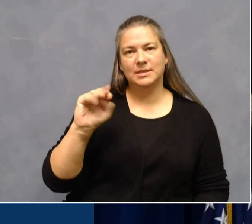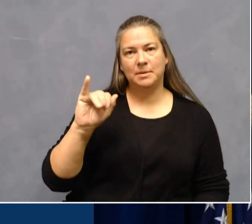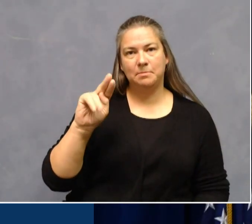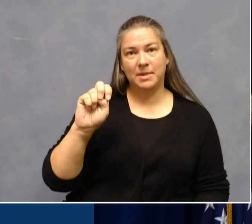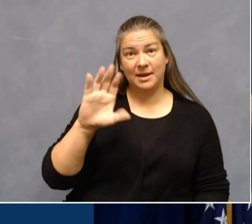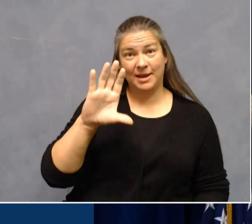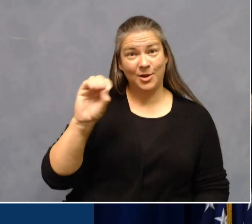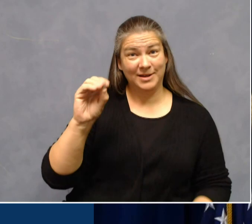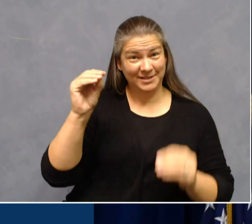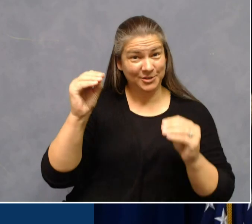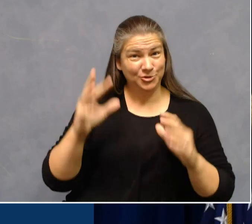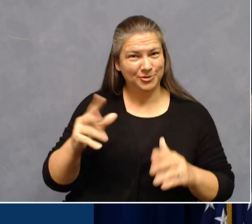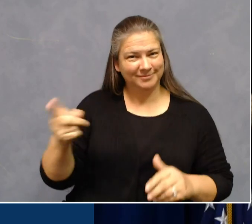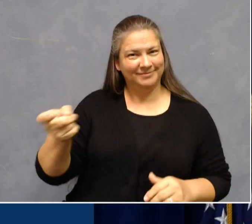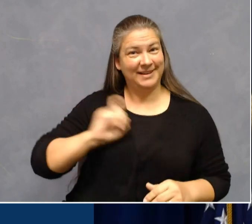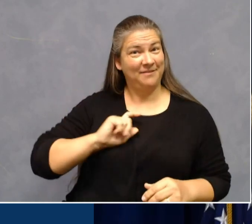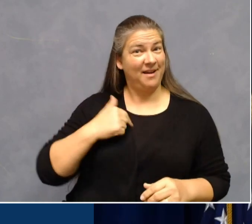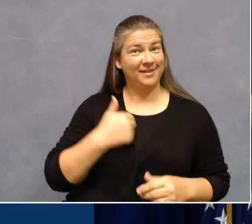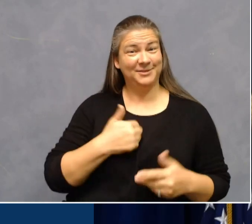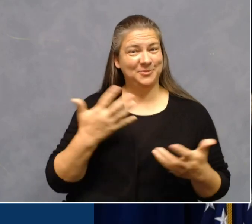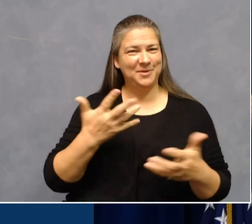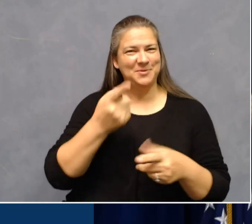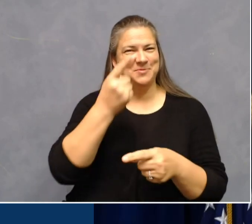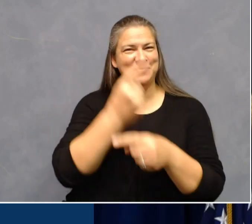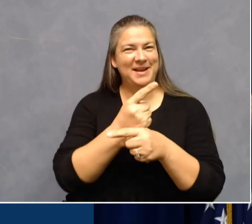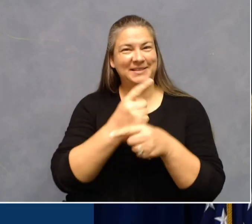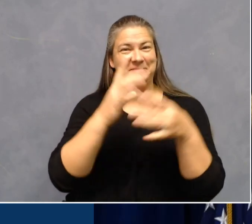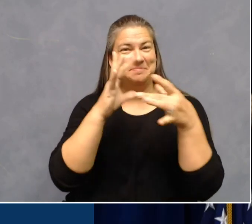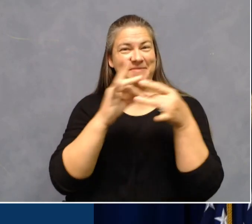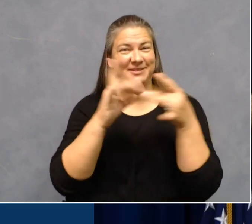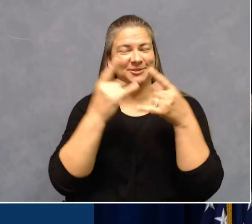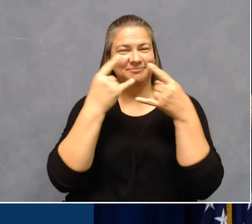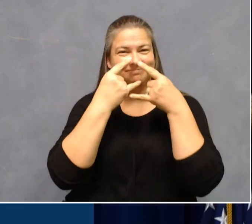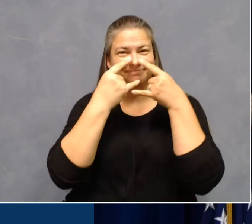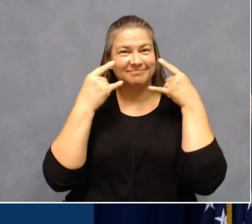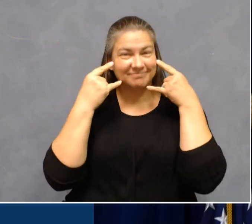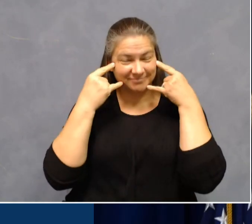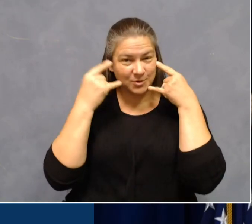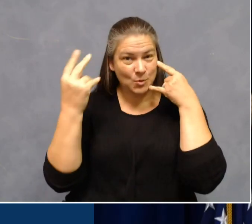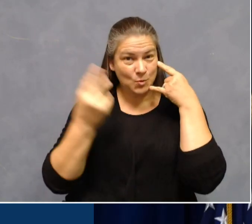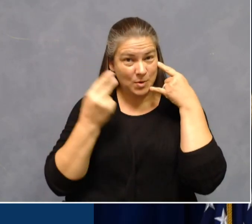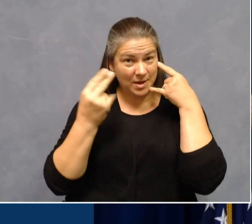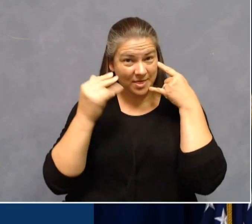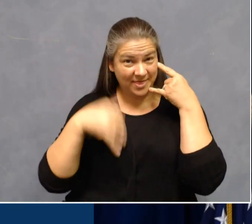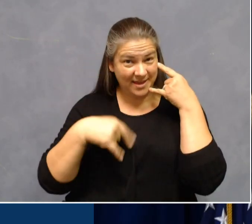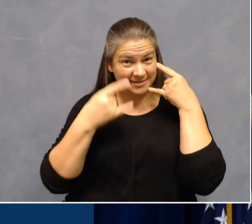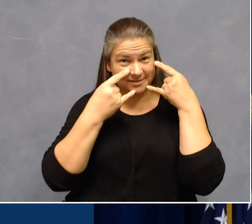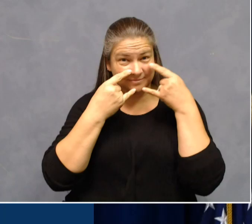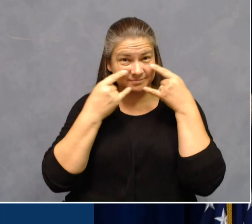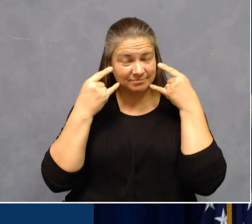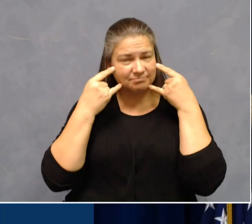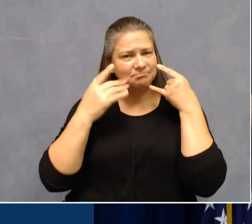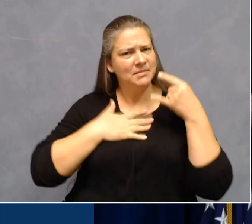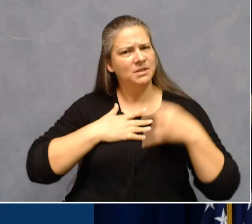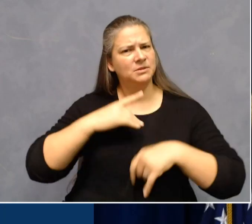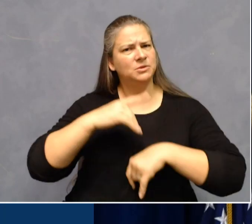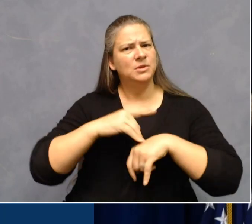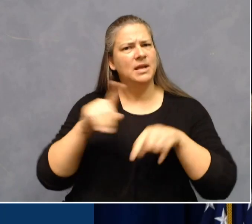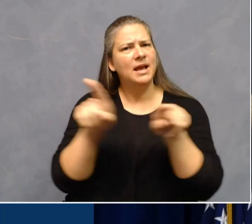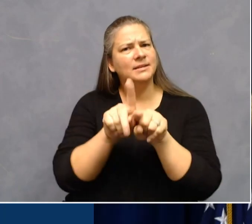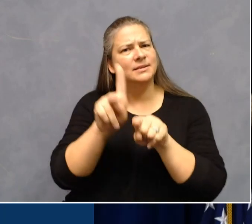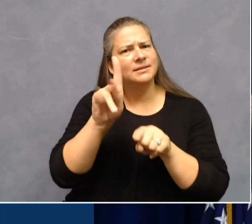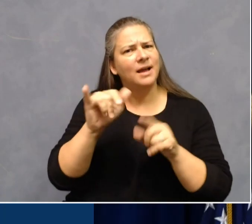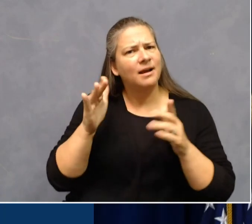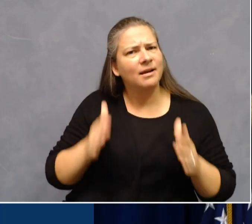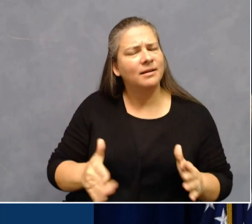the right message, which is to make sure that you wear your mask. It's your duty as a Kentuckian, as an American, to protect one